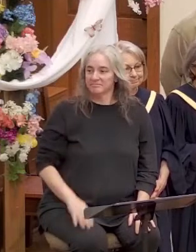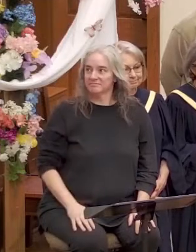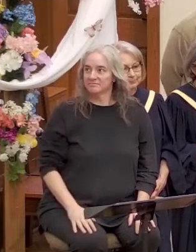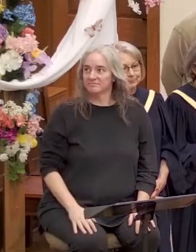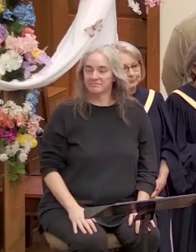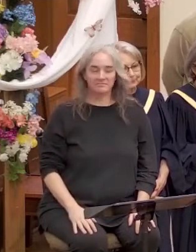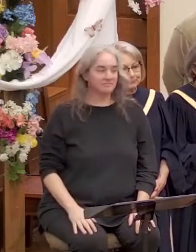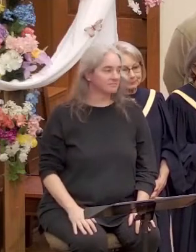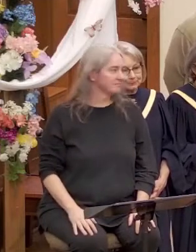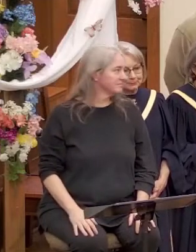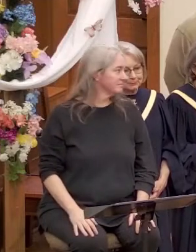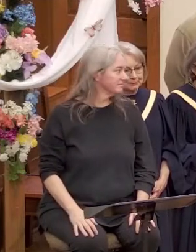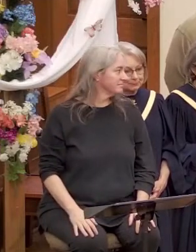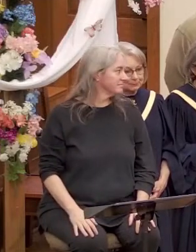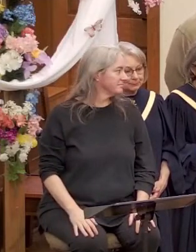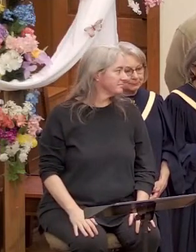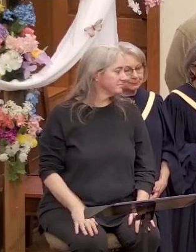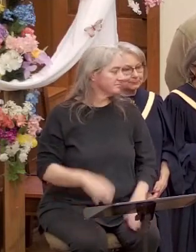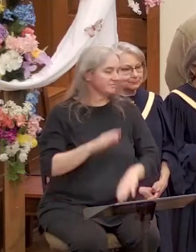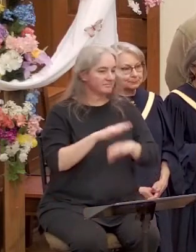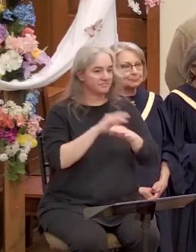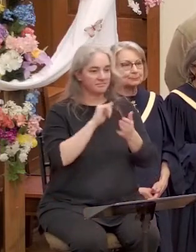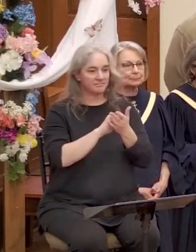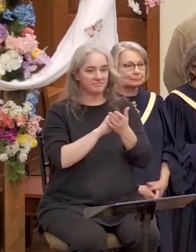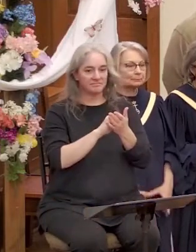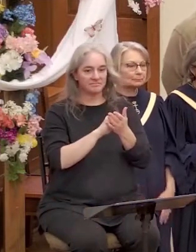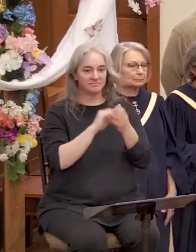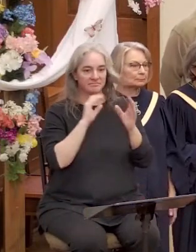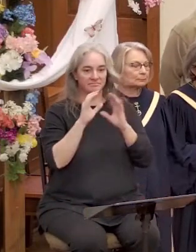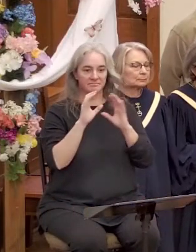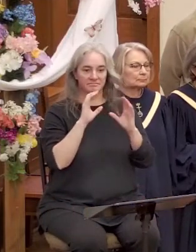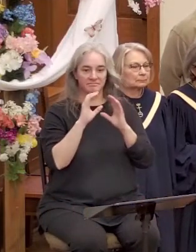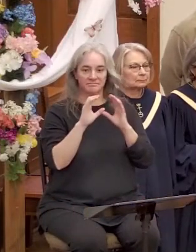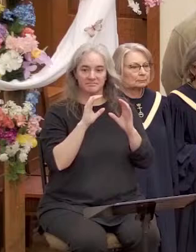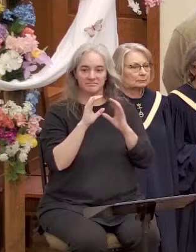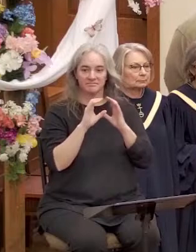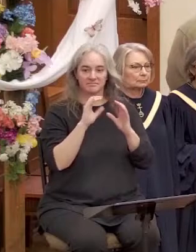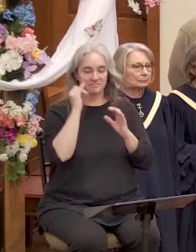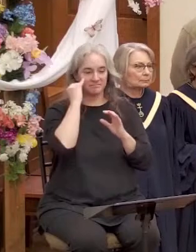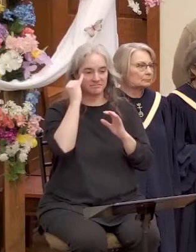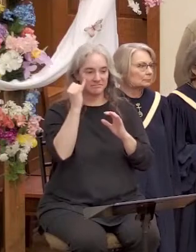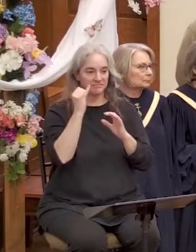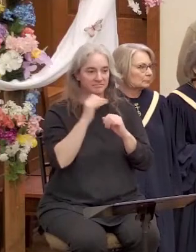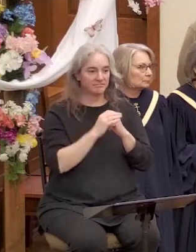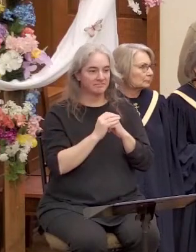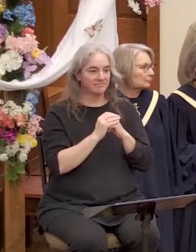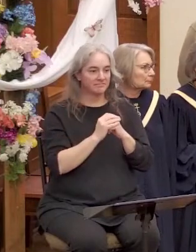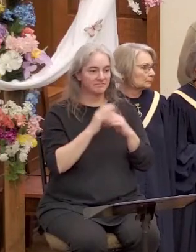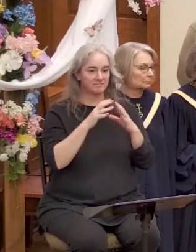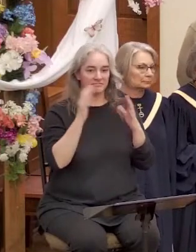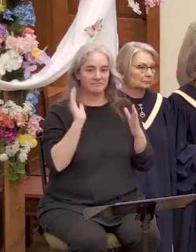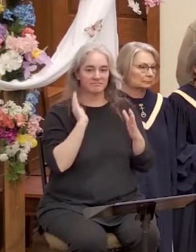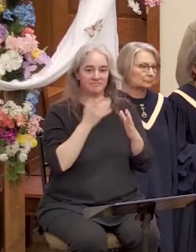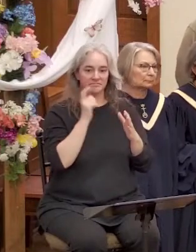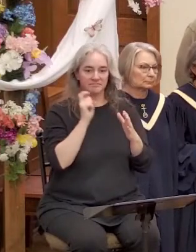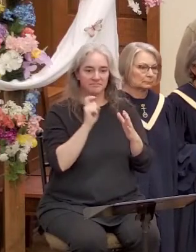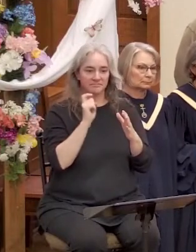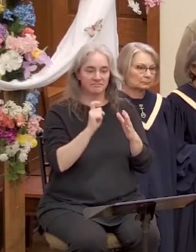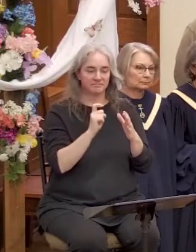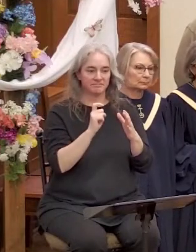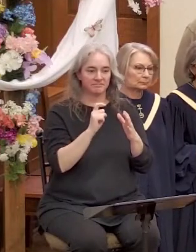say that on that theme of communication, going forward, there's a lot we got to still figure out how to do.